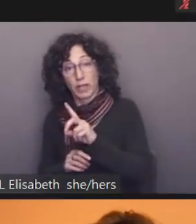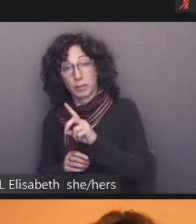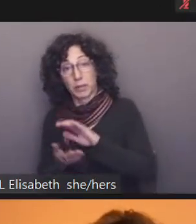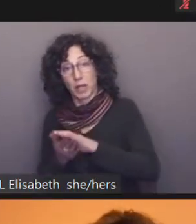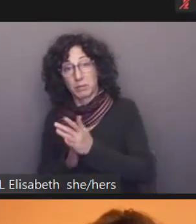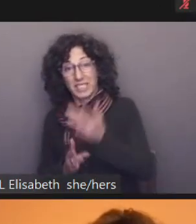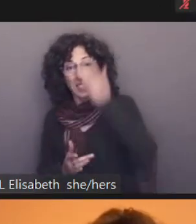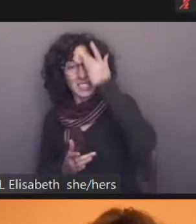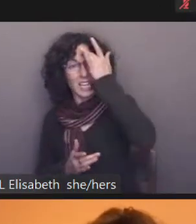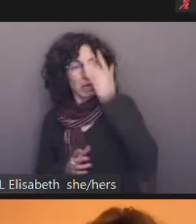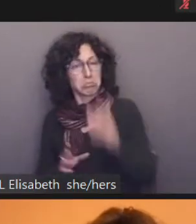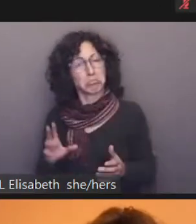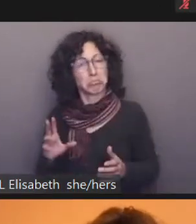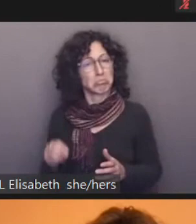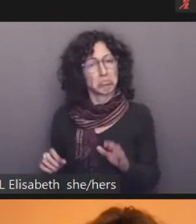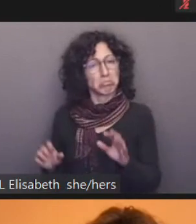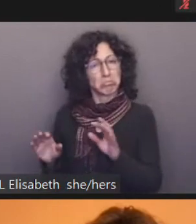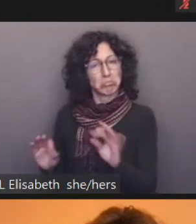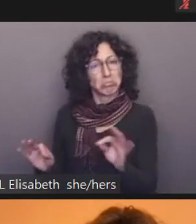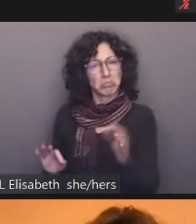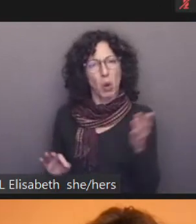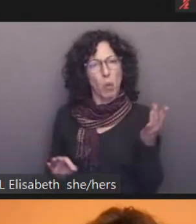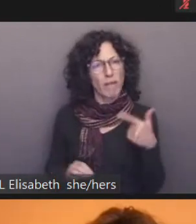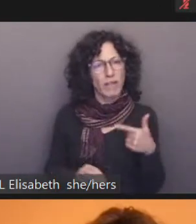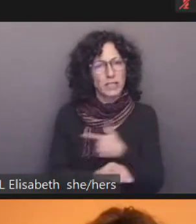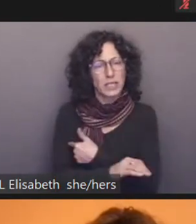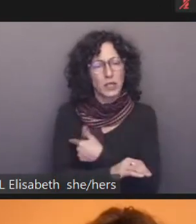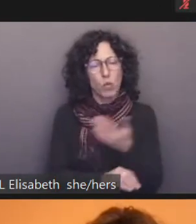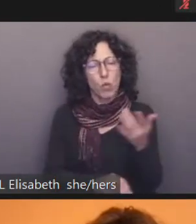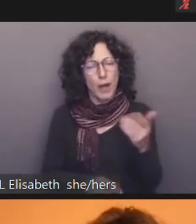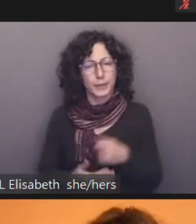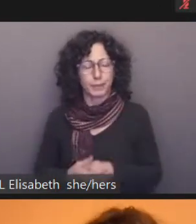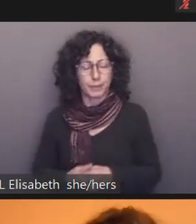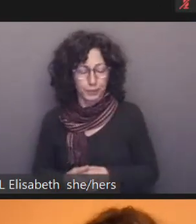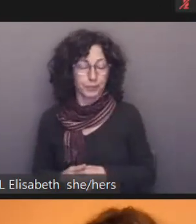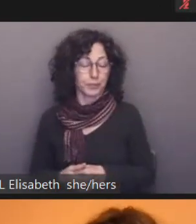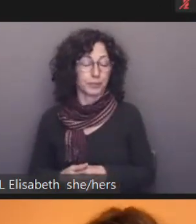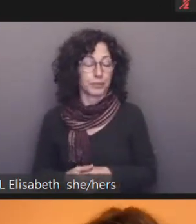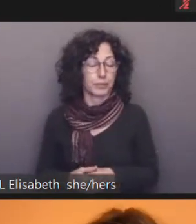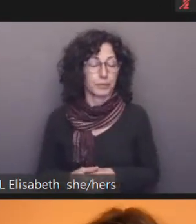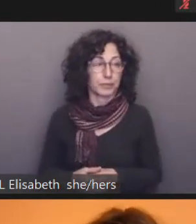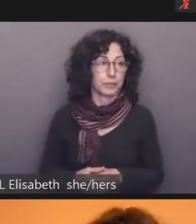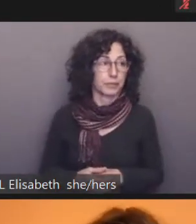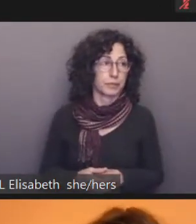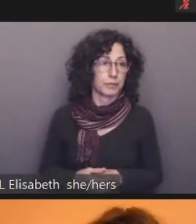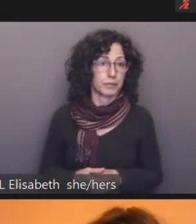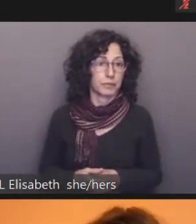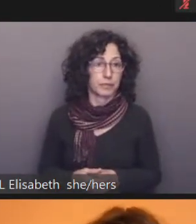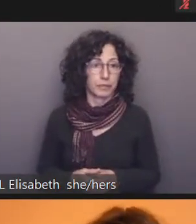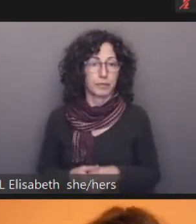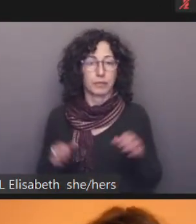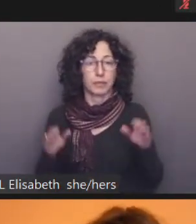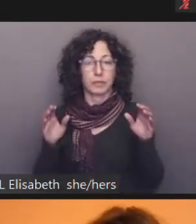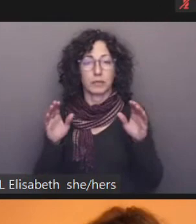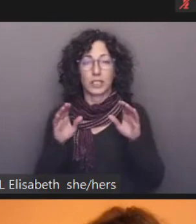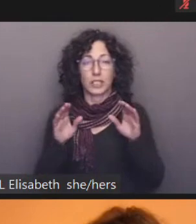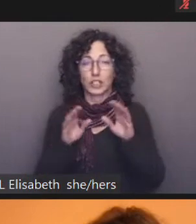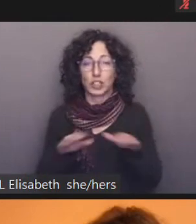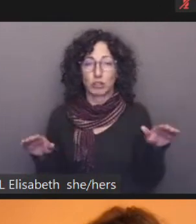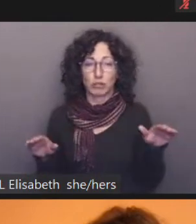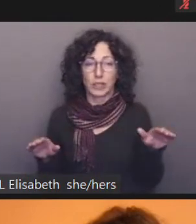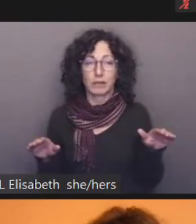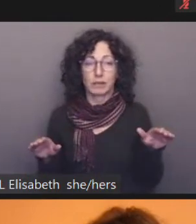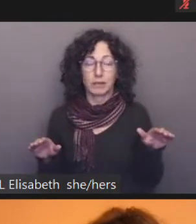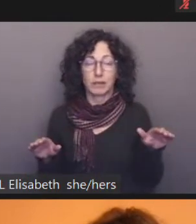I think Dr. Brown may have talked about it a little bit earlier. So children are less likely to get